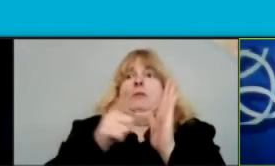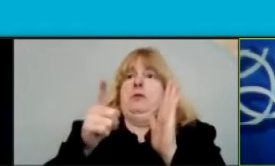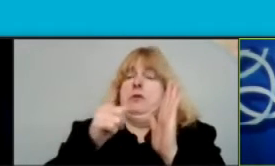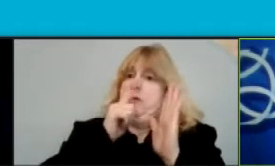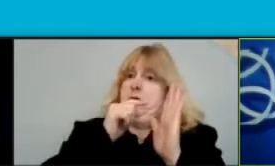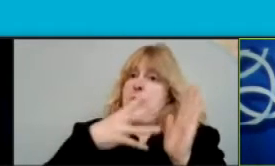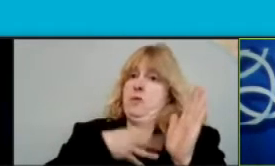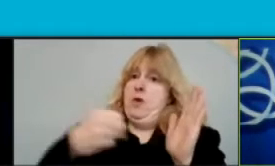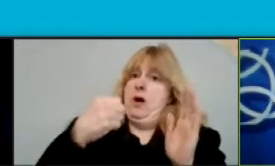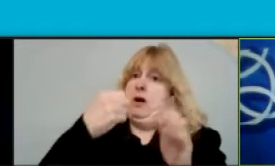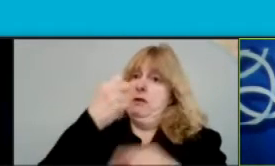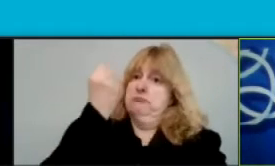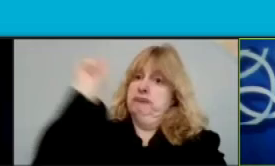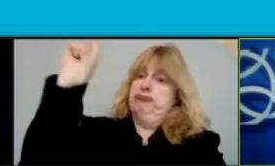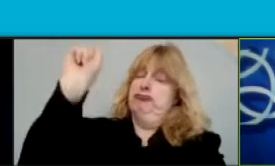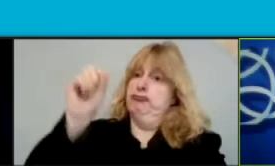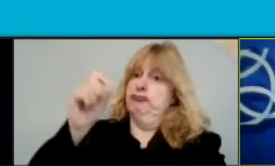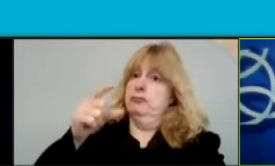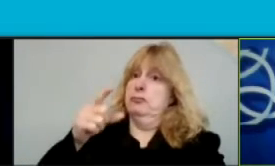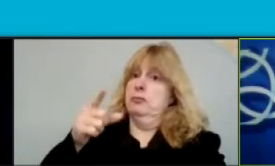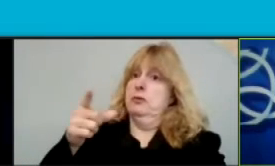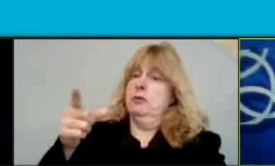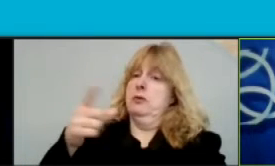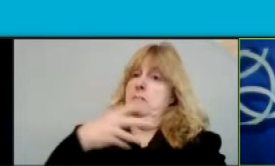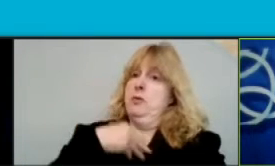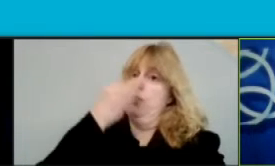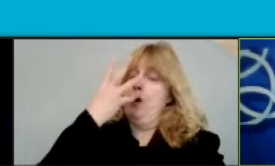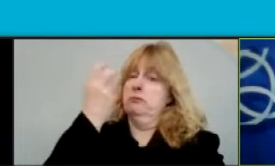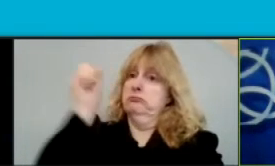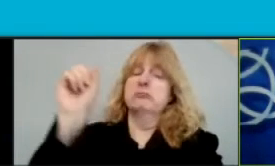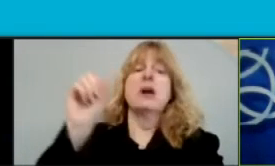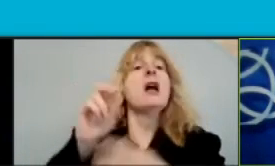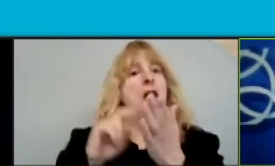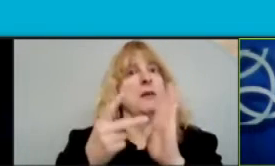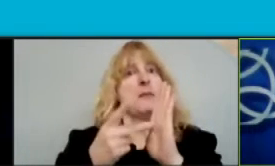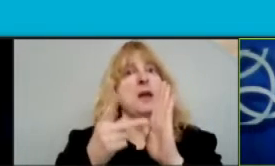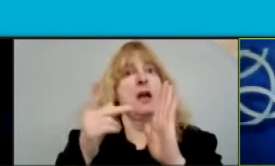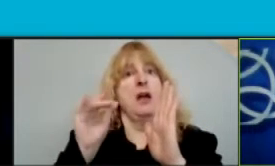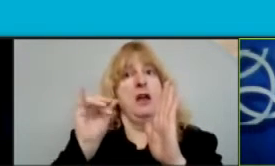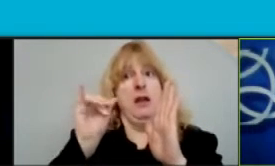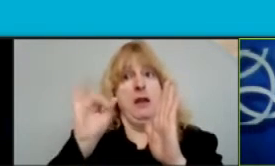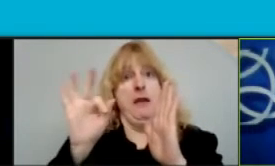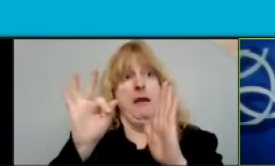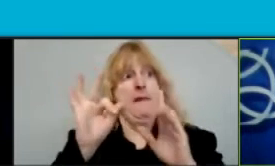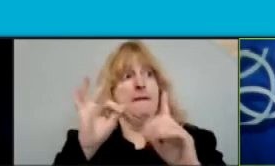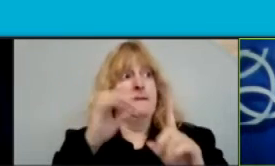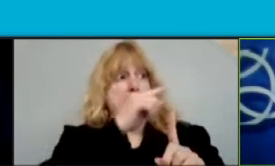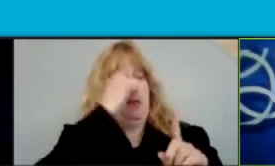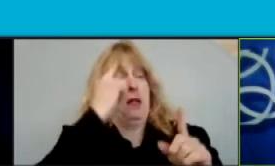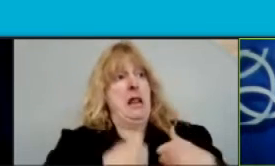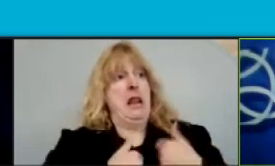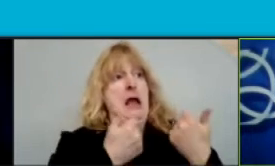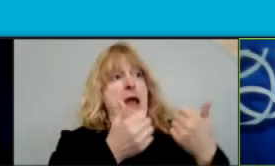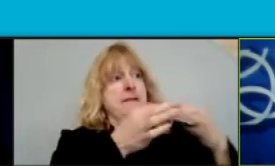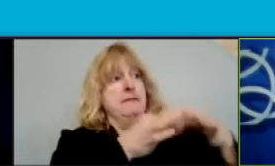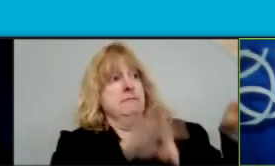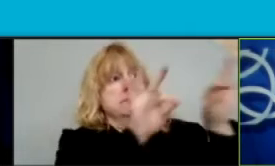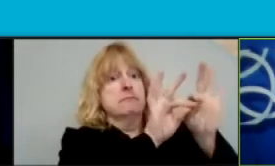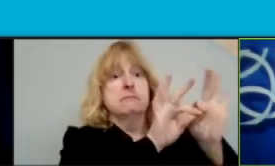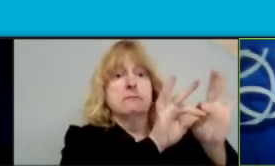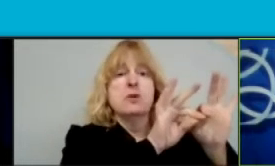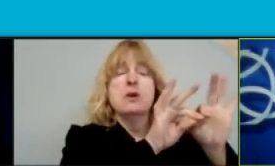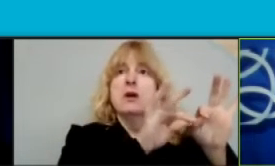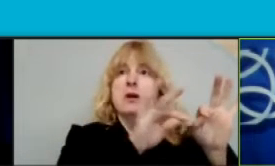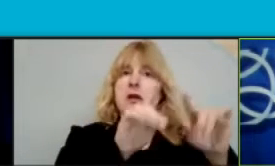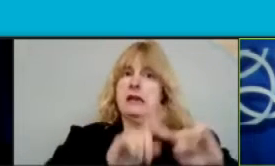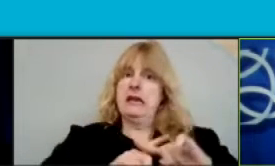Black Lives Matter, we would have seen a very different scenario and response. So audience, we want to hear